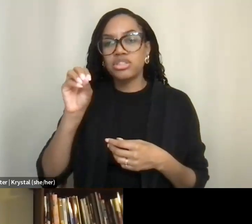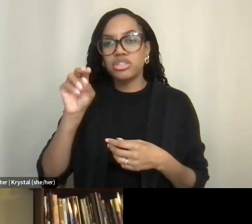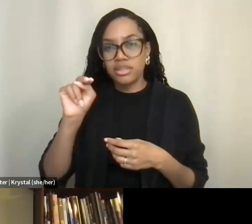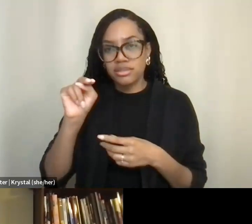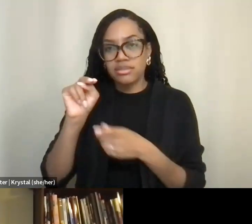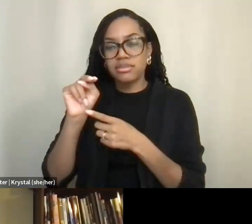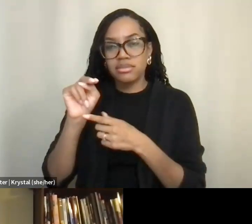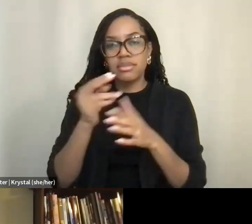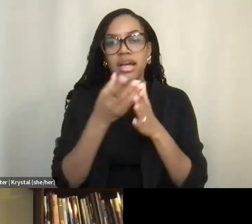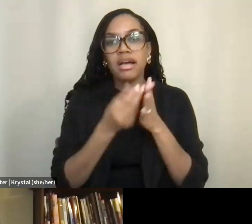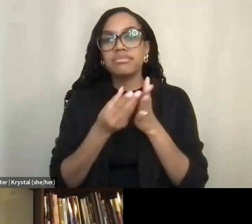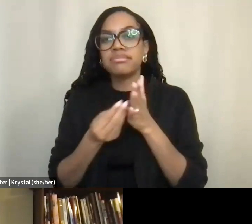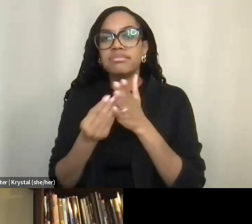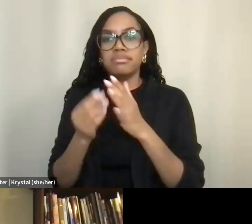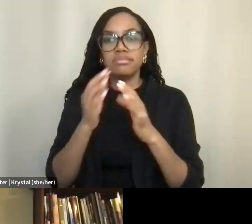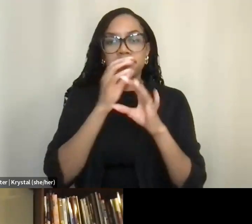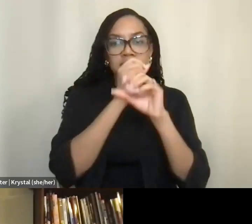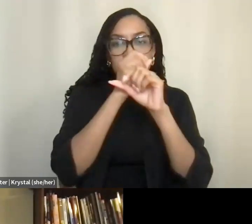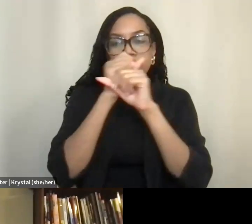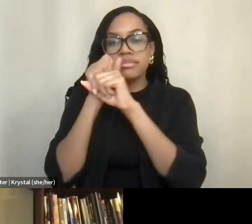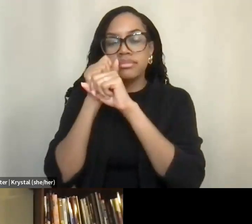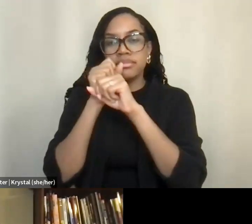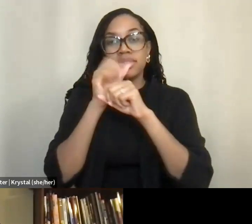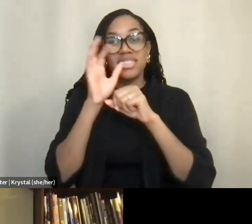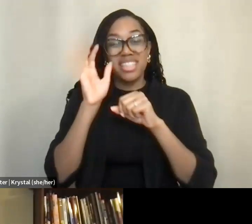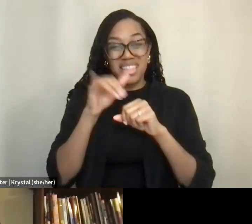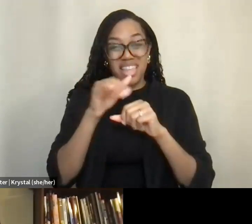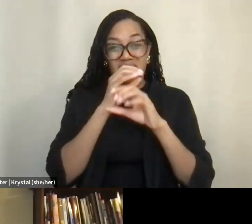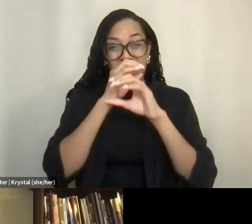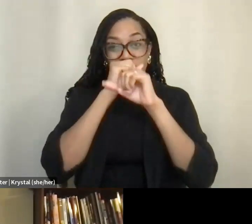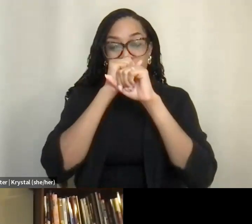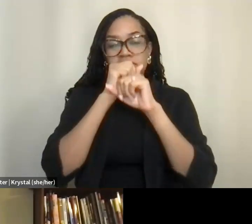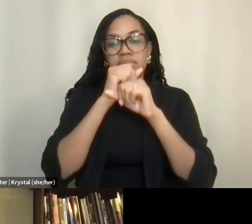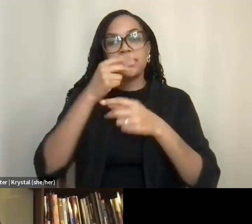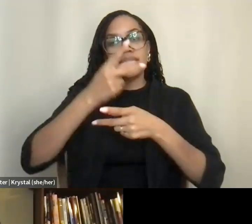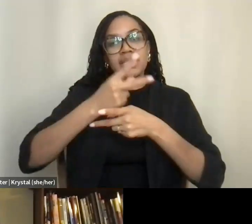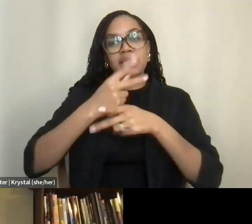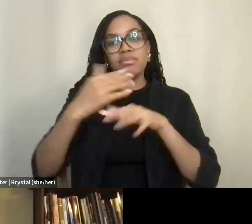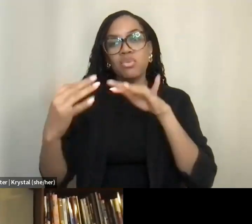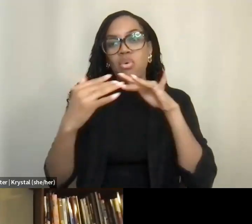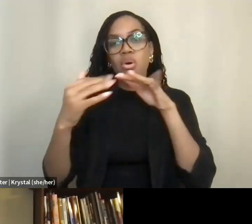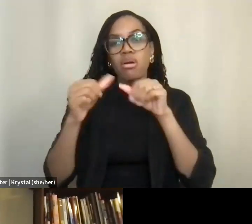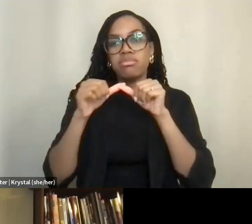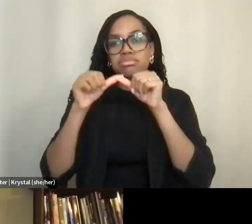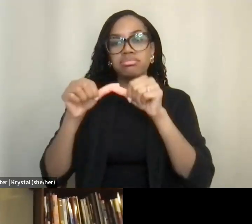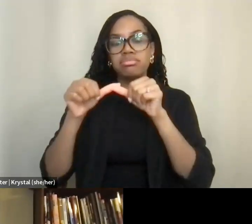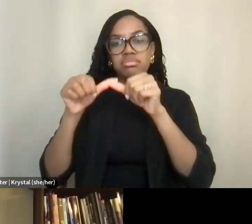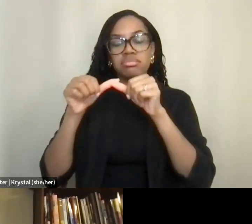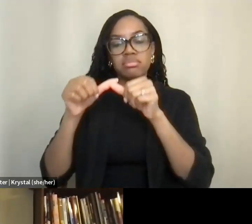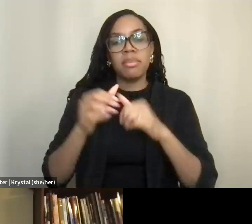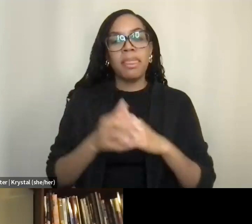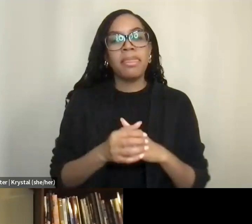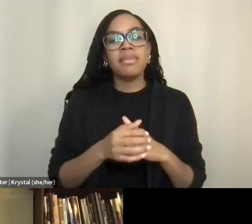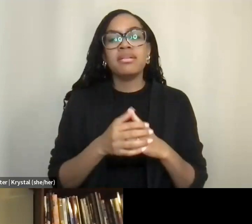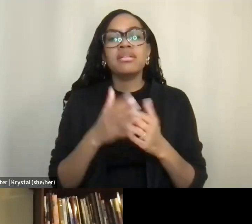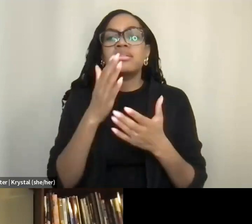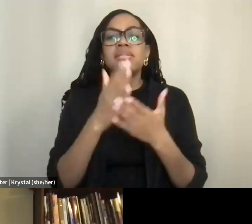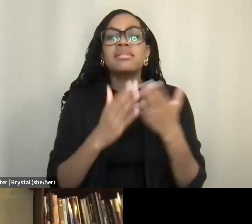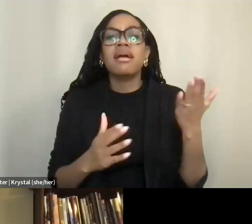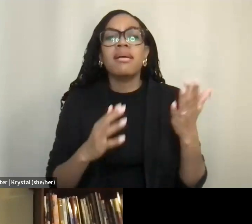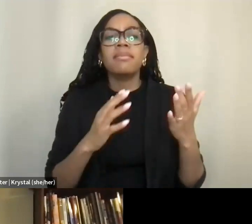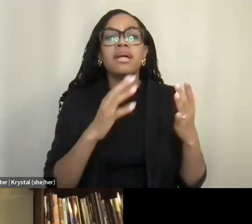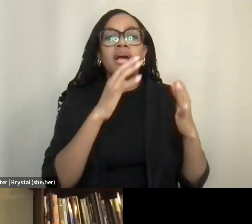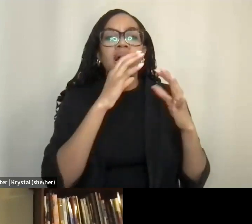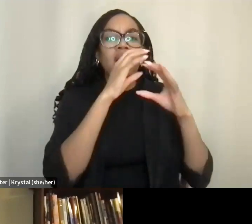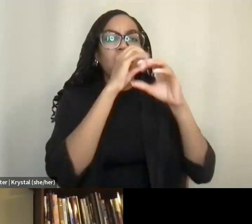go unchallenged. What are some of the key silences and omissions in our media and in